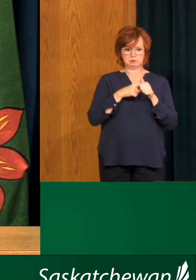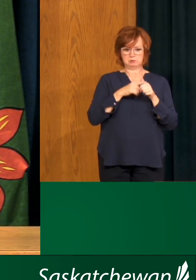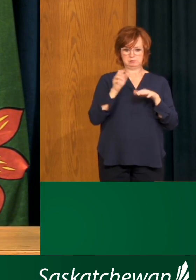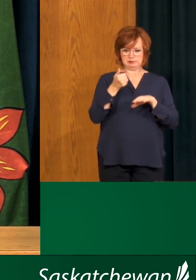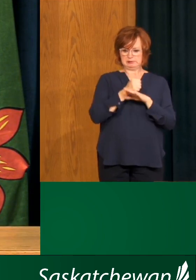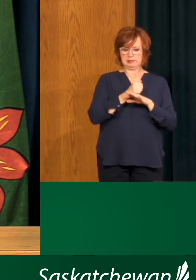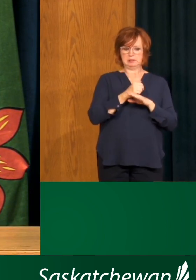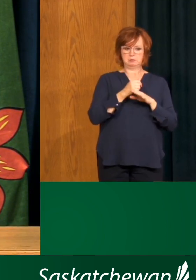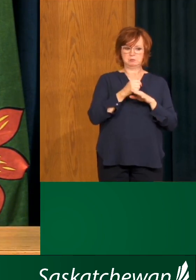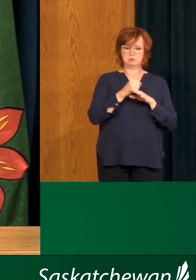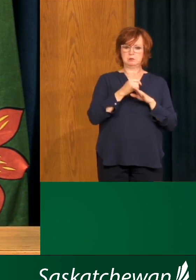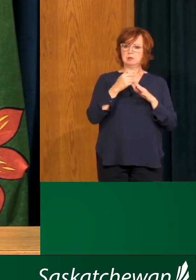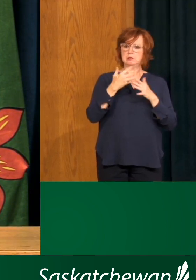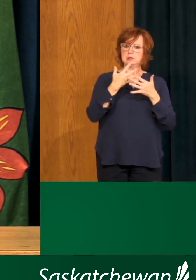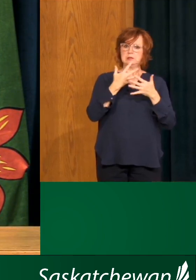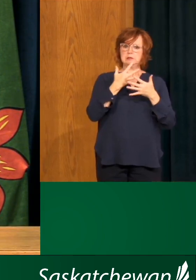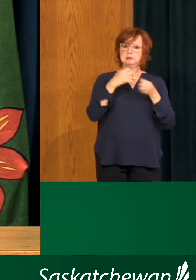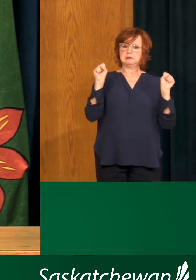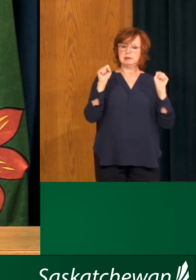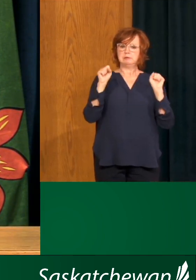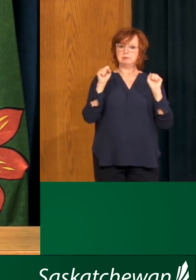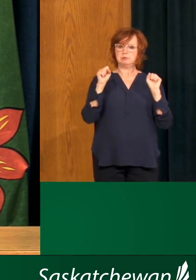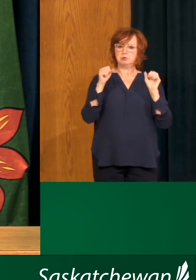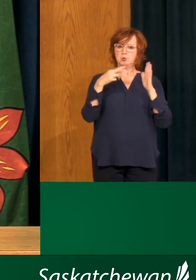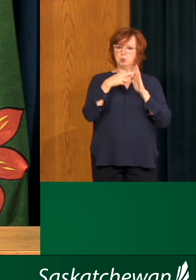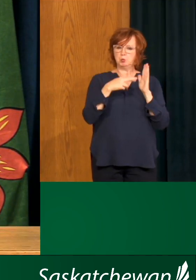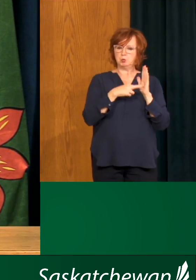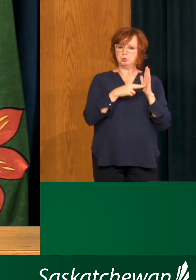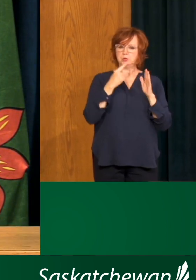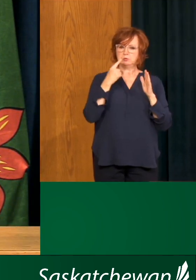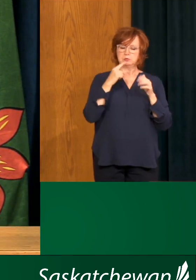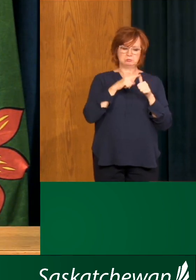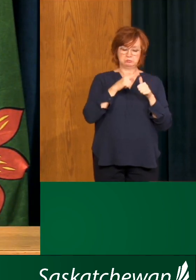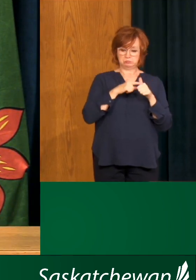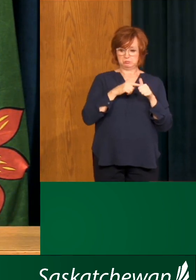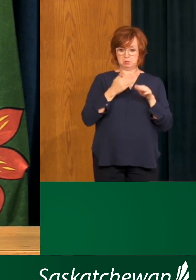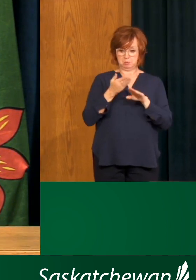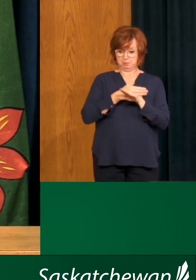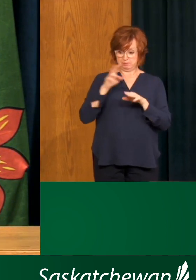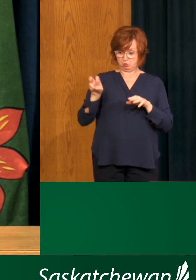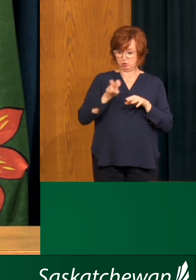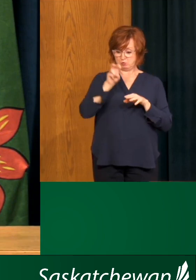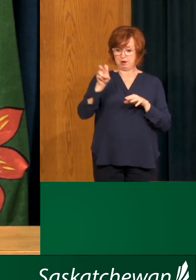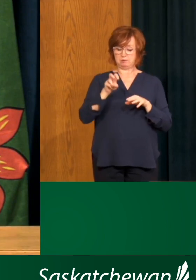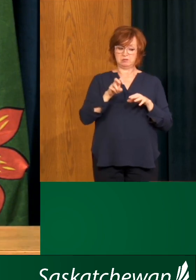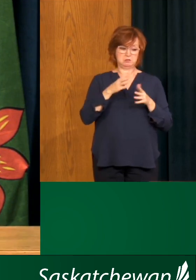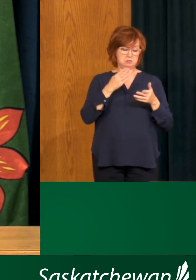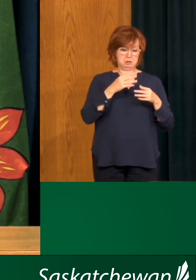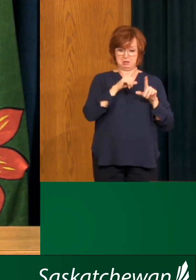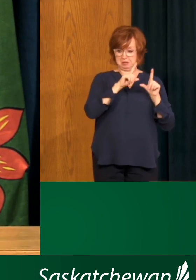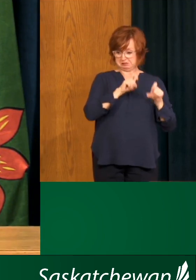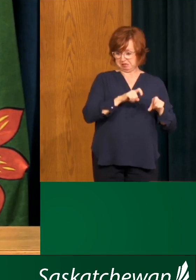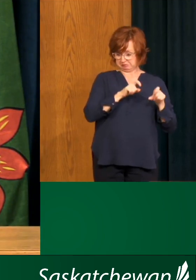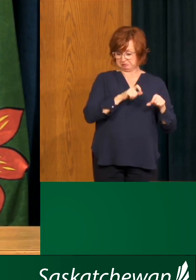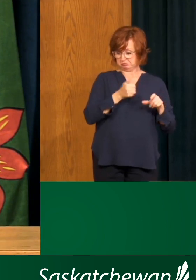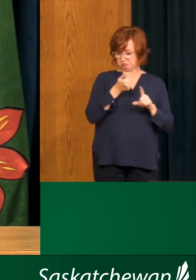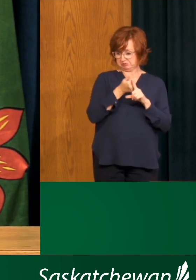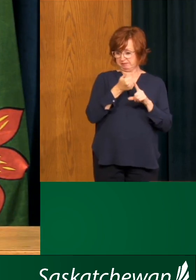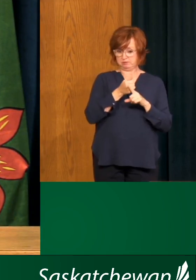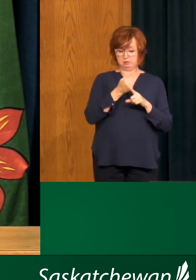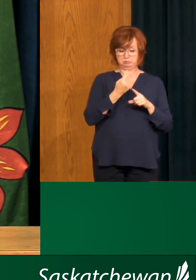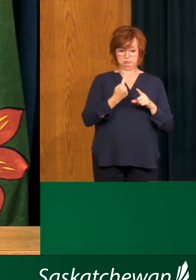travel, or having that test when you land and self-isolating until the results of that test are available. I don't know what